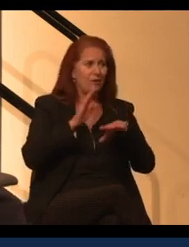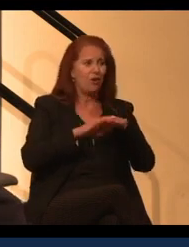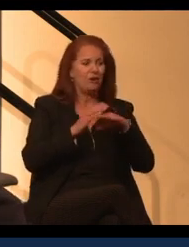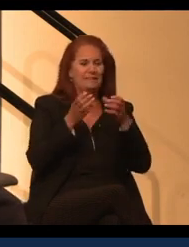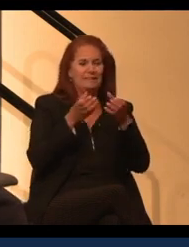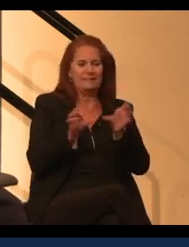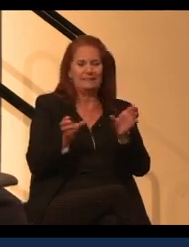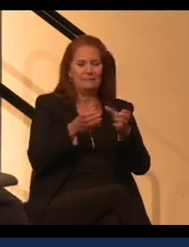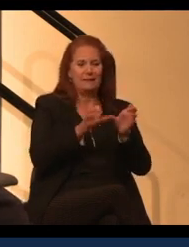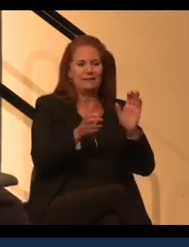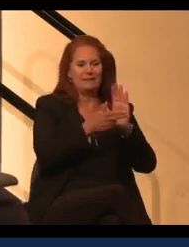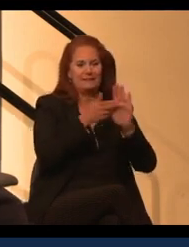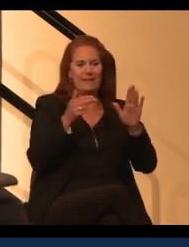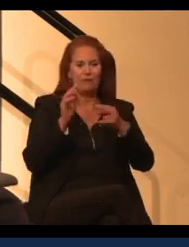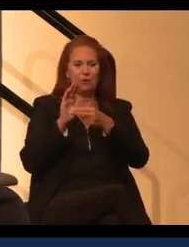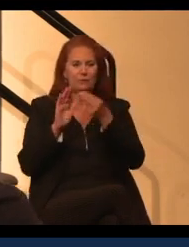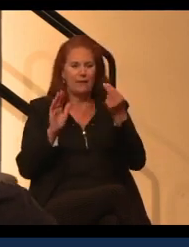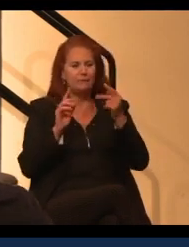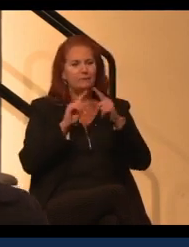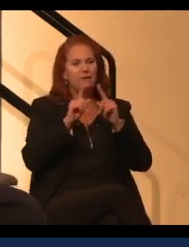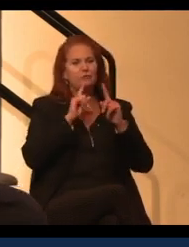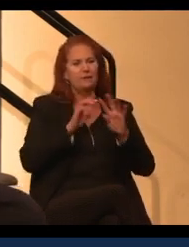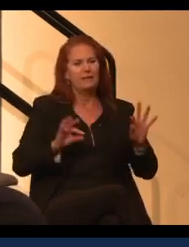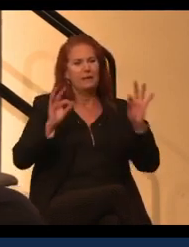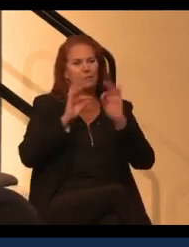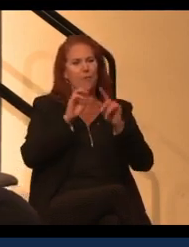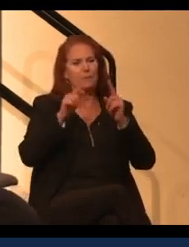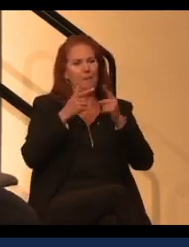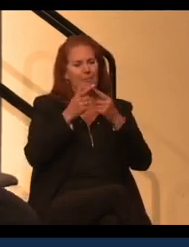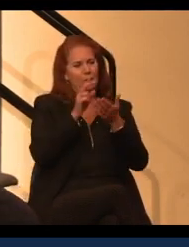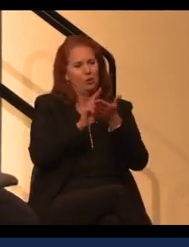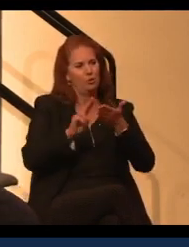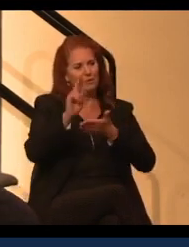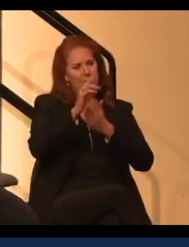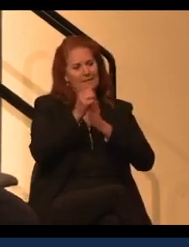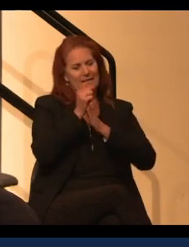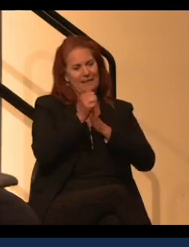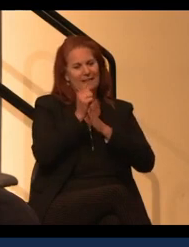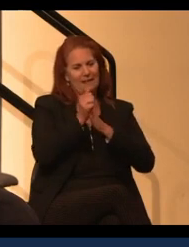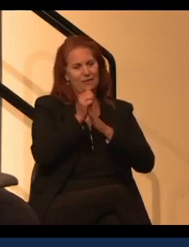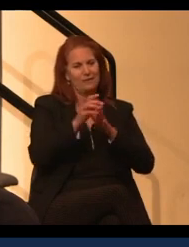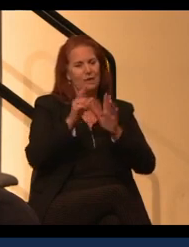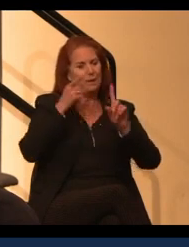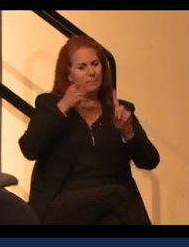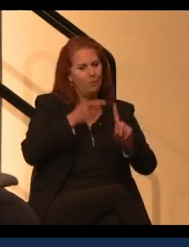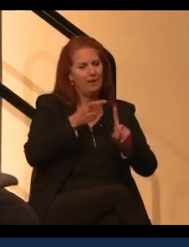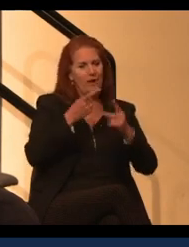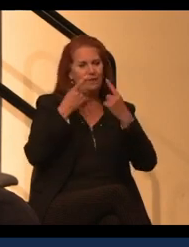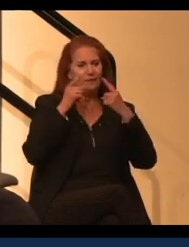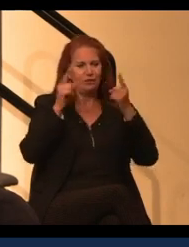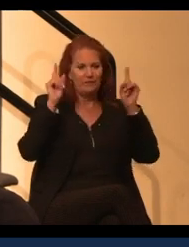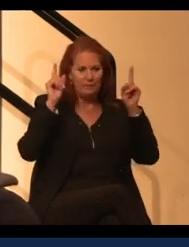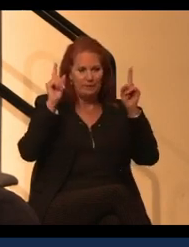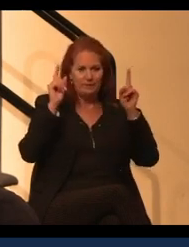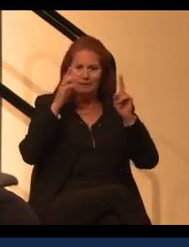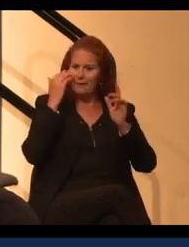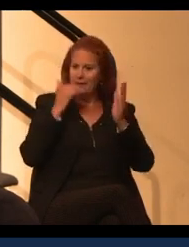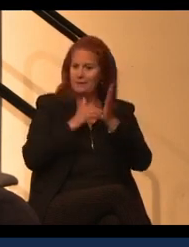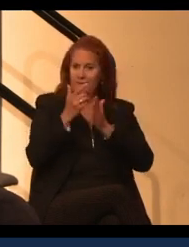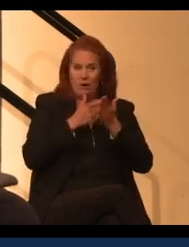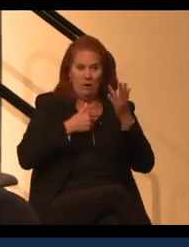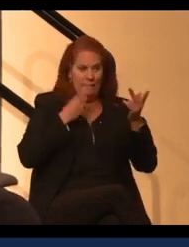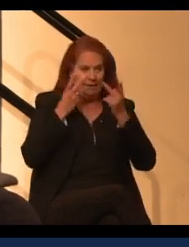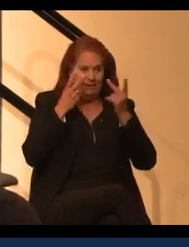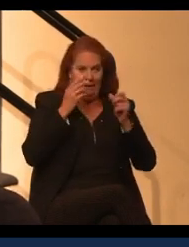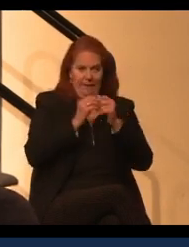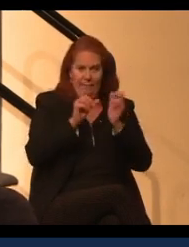dismantling stereotypes. And I think it's really important when university leaders point out the achievements, because oftentimes what we see in the